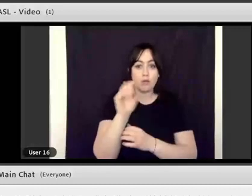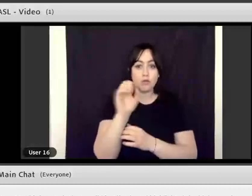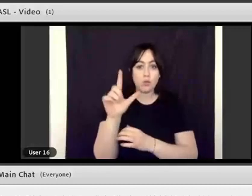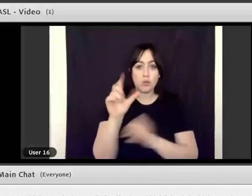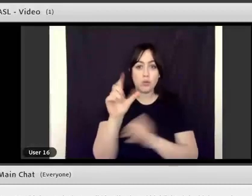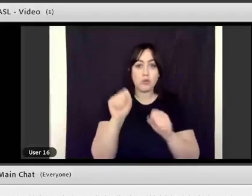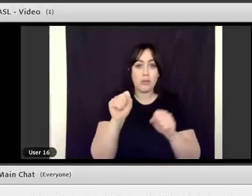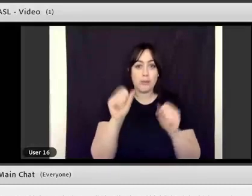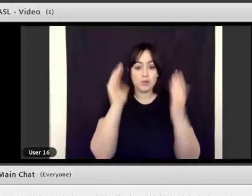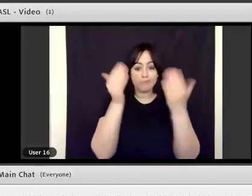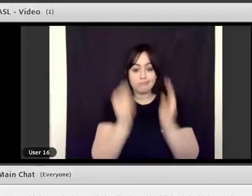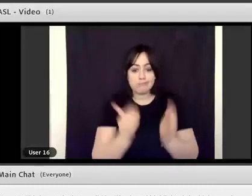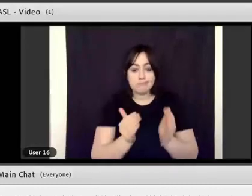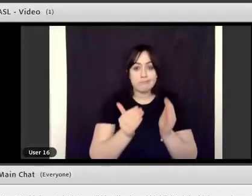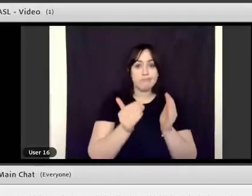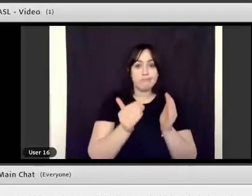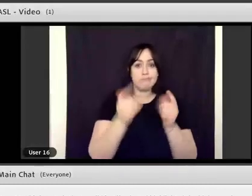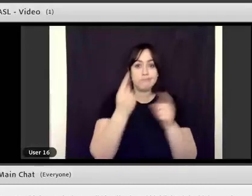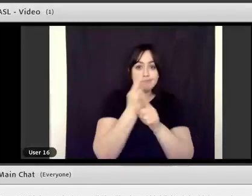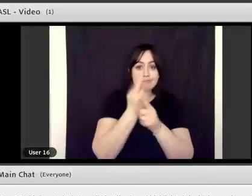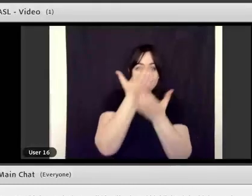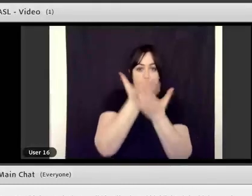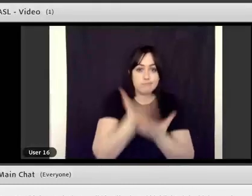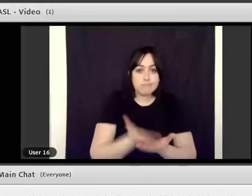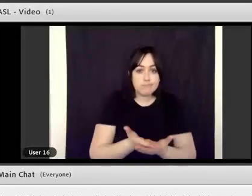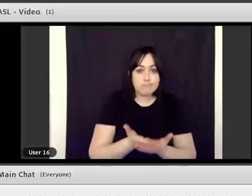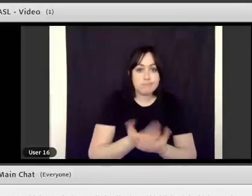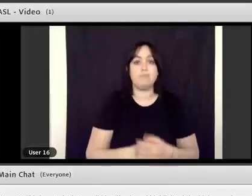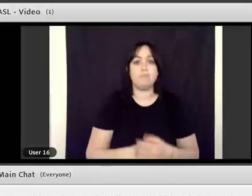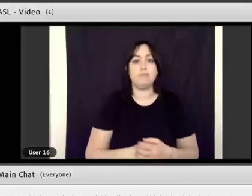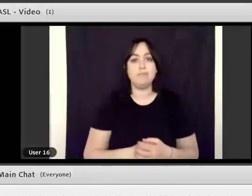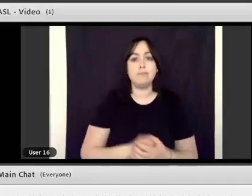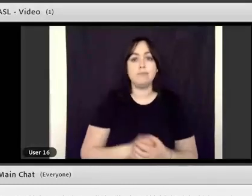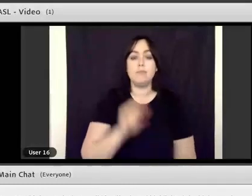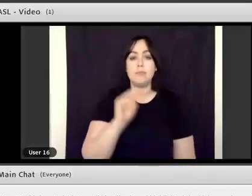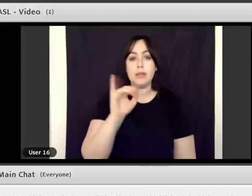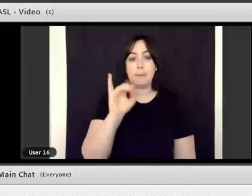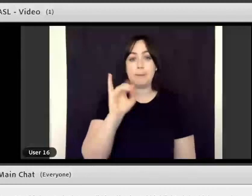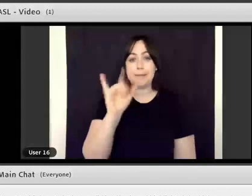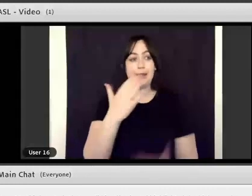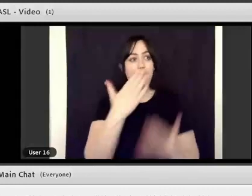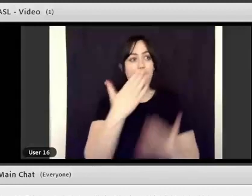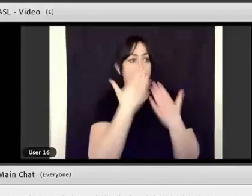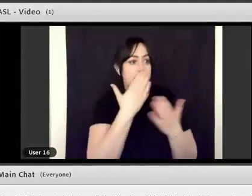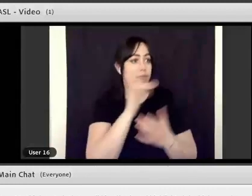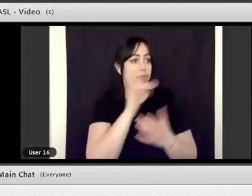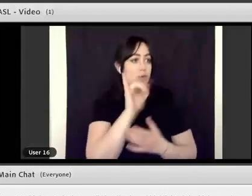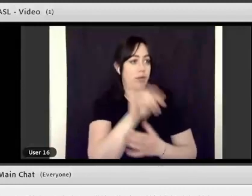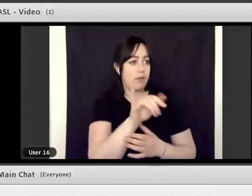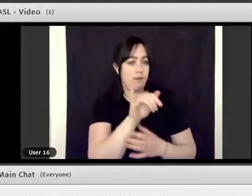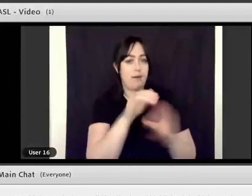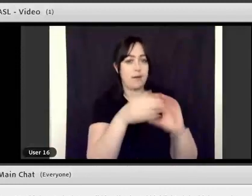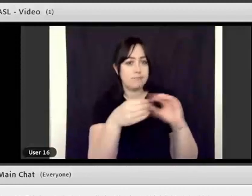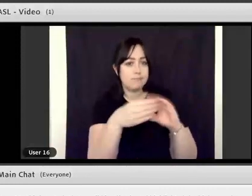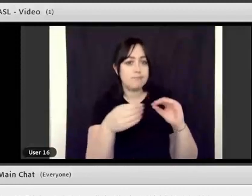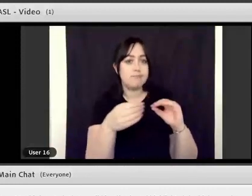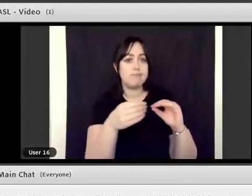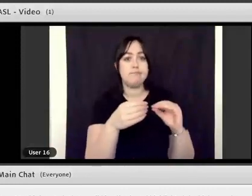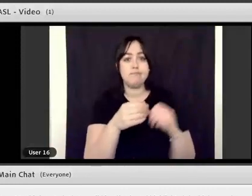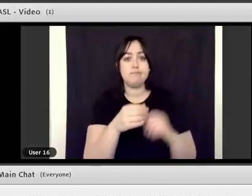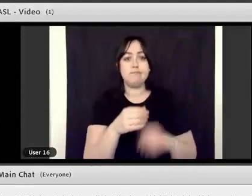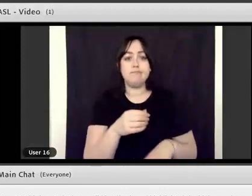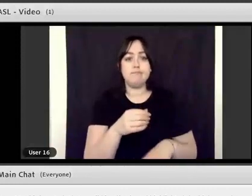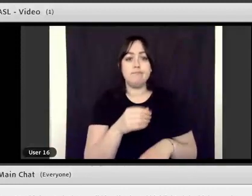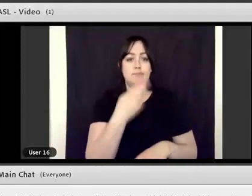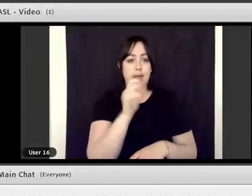Thank you so much for that really rich question and story, Hedel. Dan, I would love for you to come